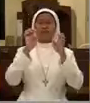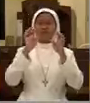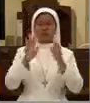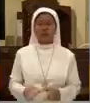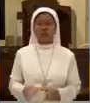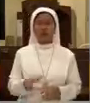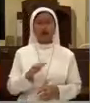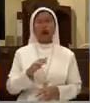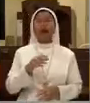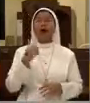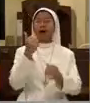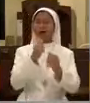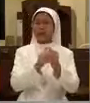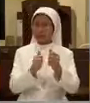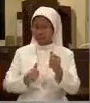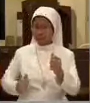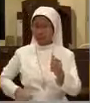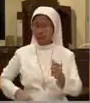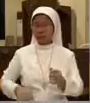avoiding pride,